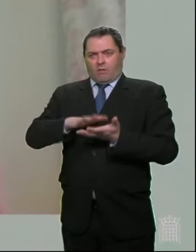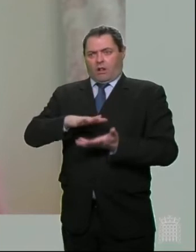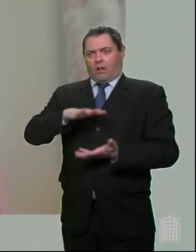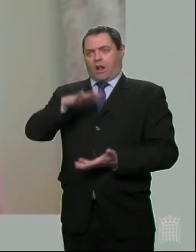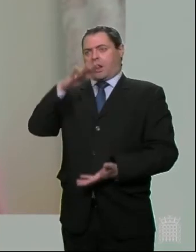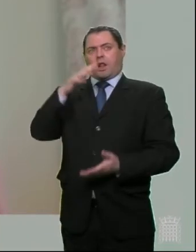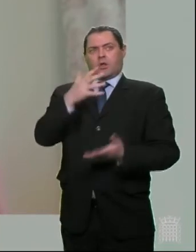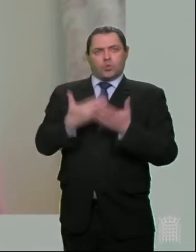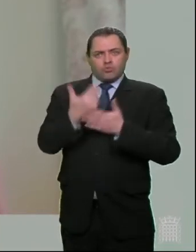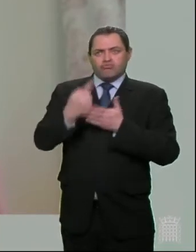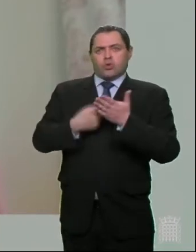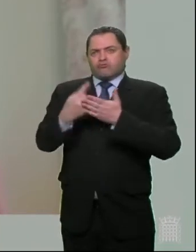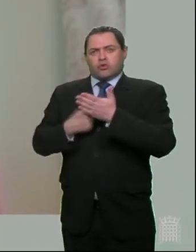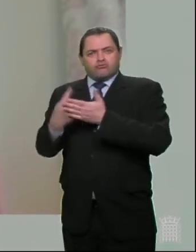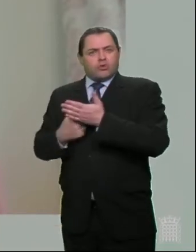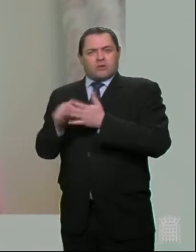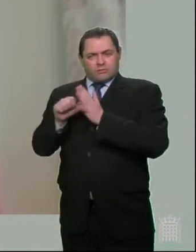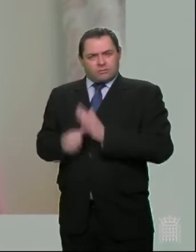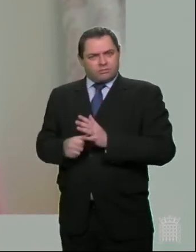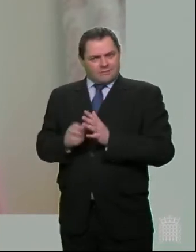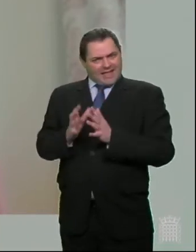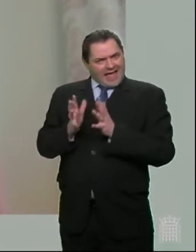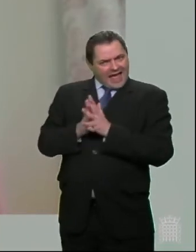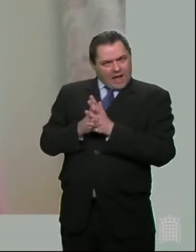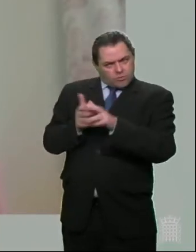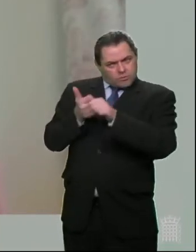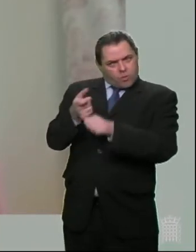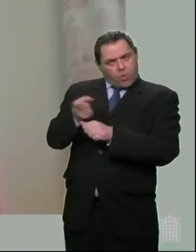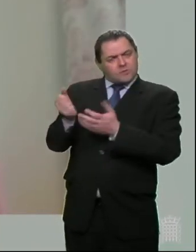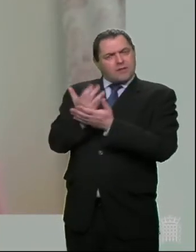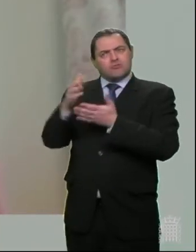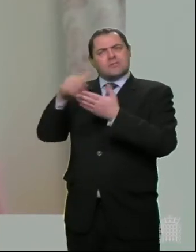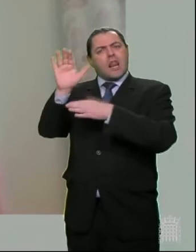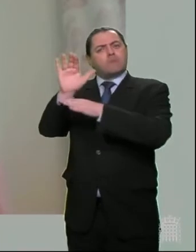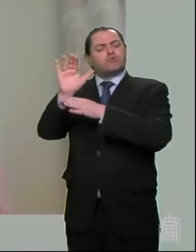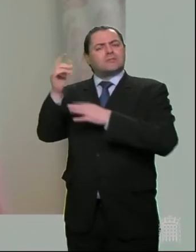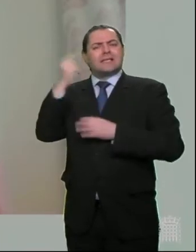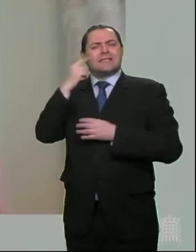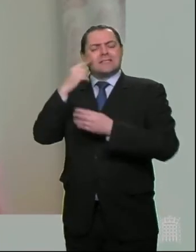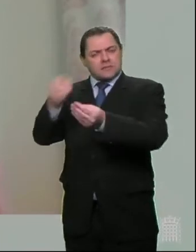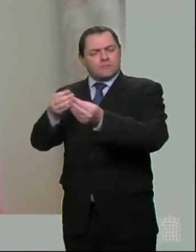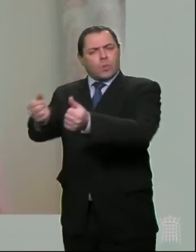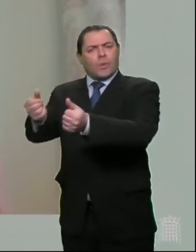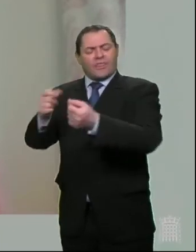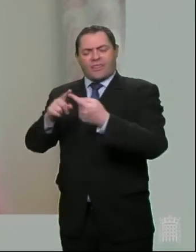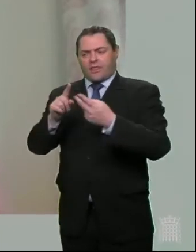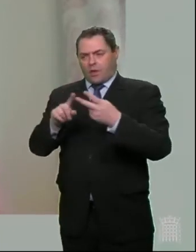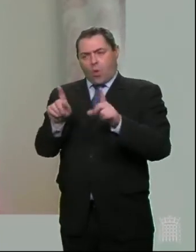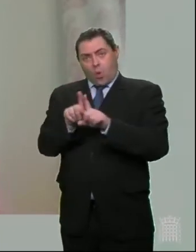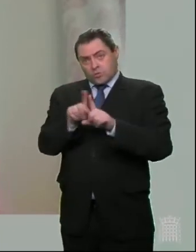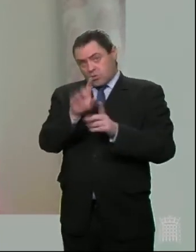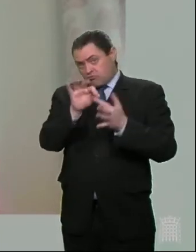friend taking to support opportunities like those in Rye to make exporting easier? And would the Prime Minister accept